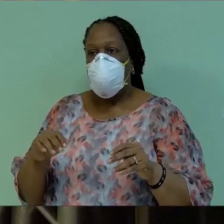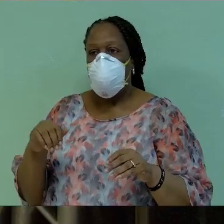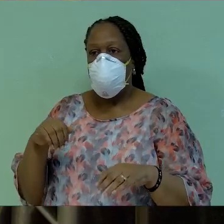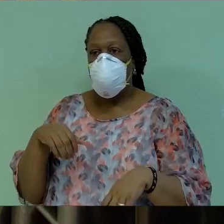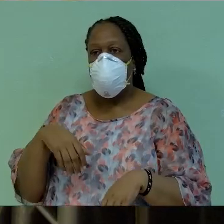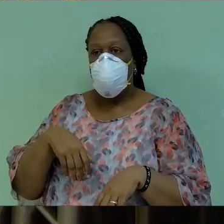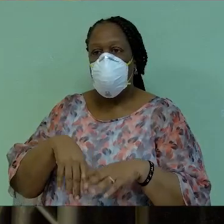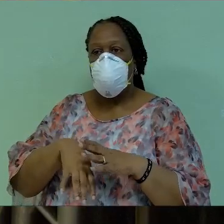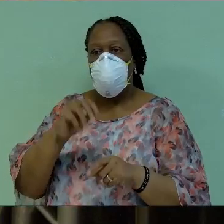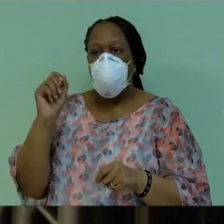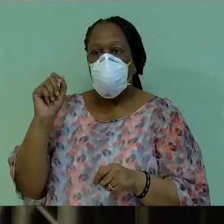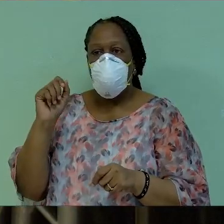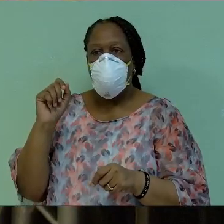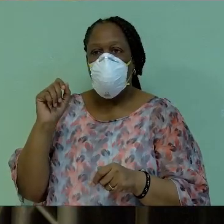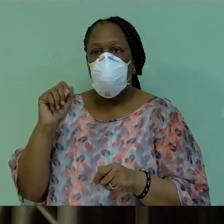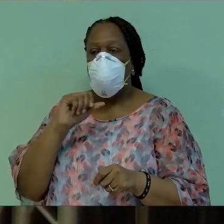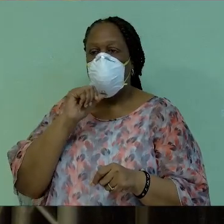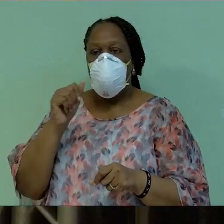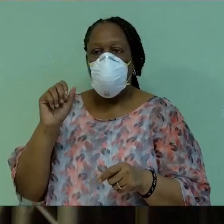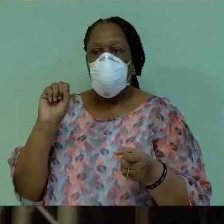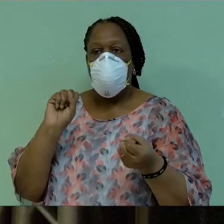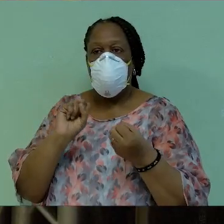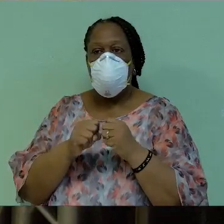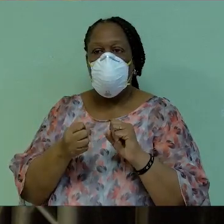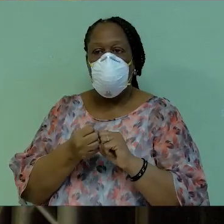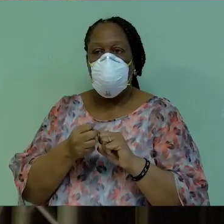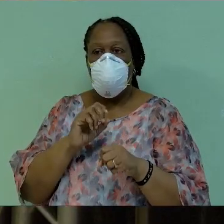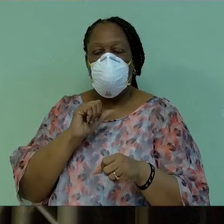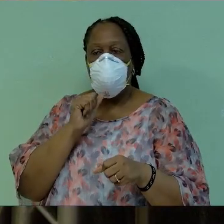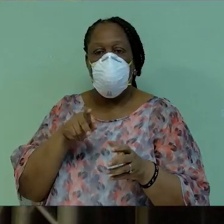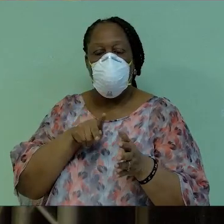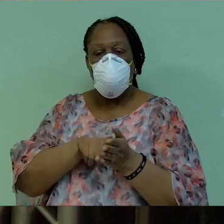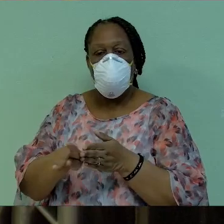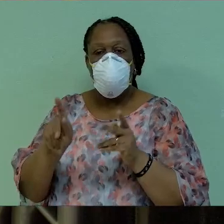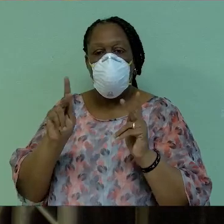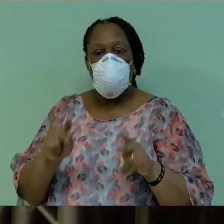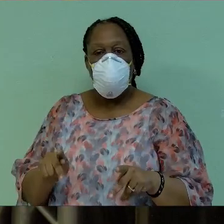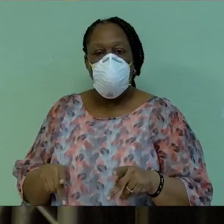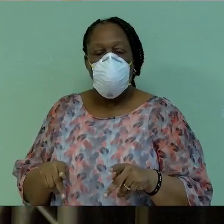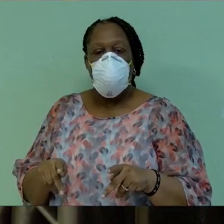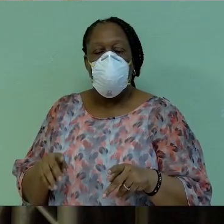inmates who are non-violent and inmates who are closing in on